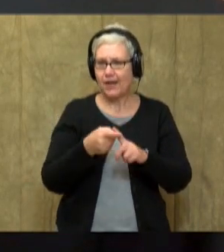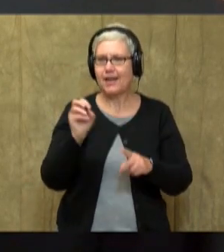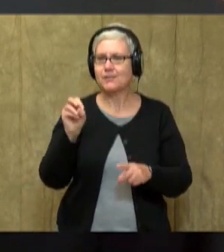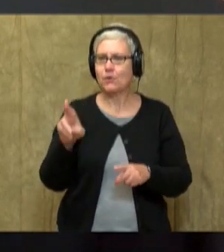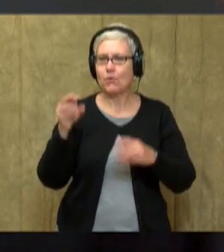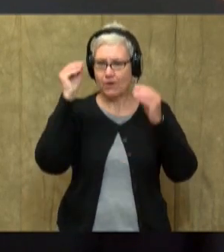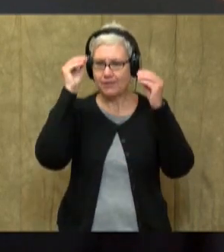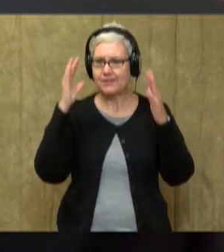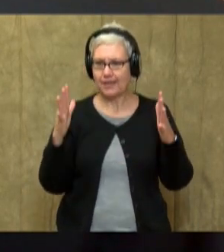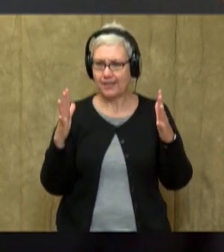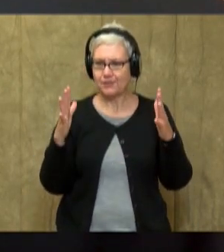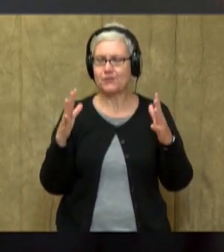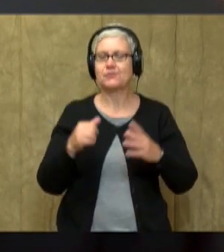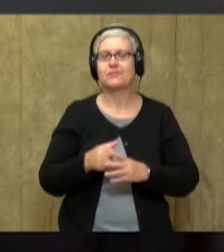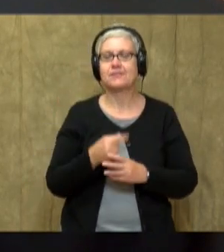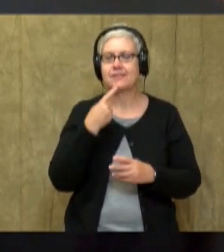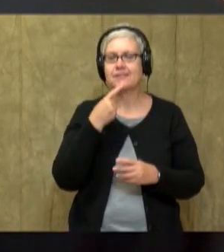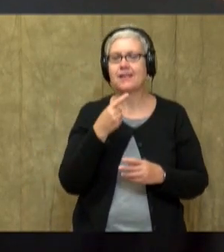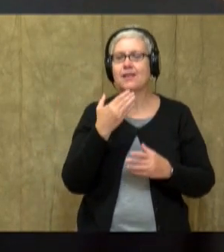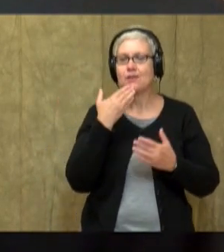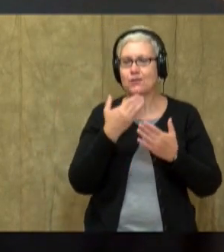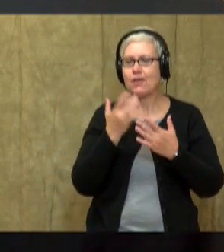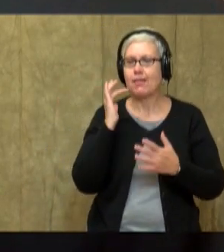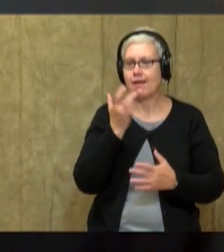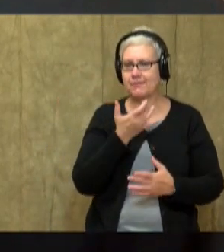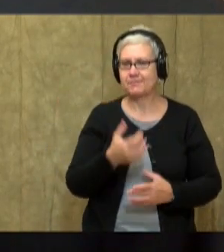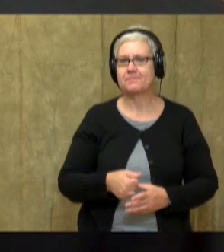and wherever they'll be transitioning to.